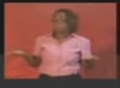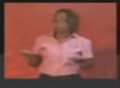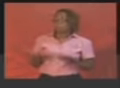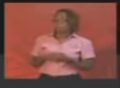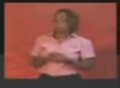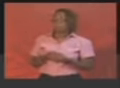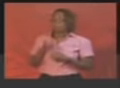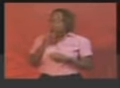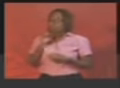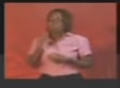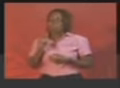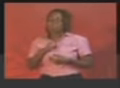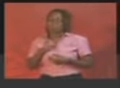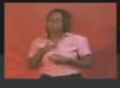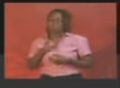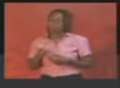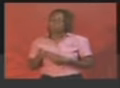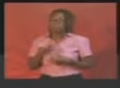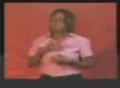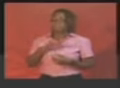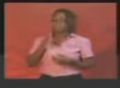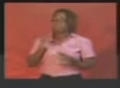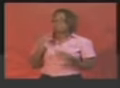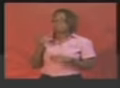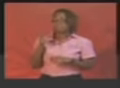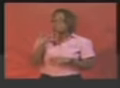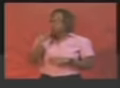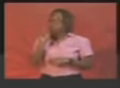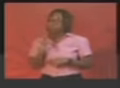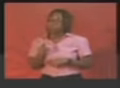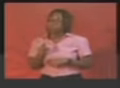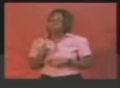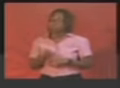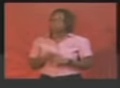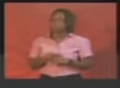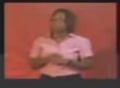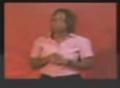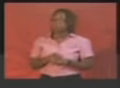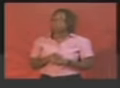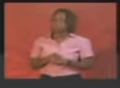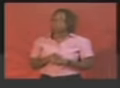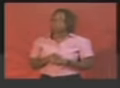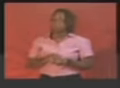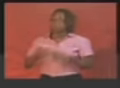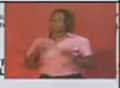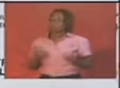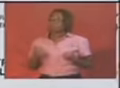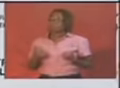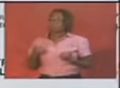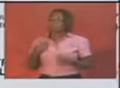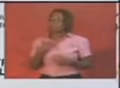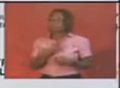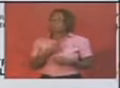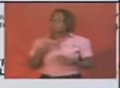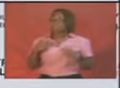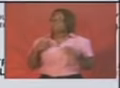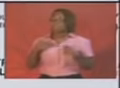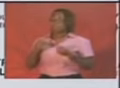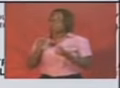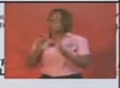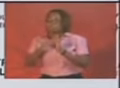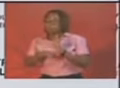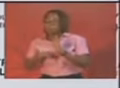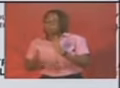is, what are some of the implications or the effects of a low birth rate on the population? Much thanks.